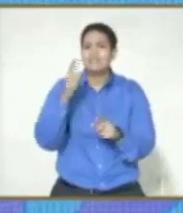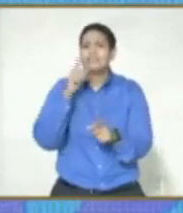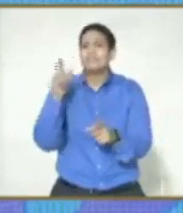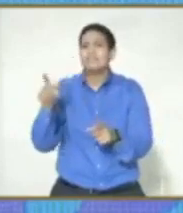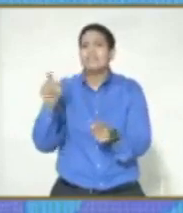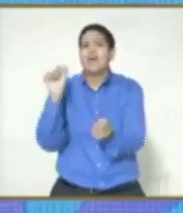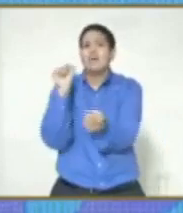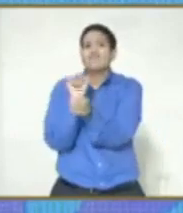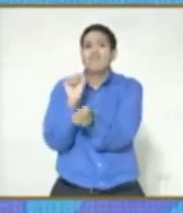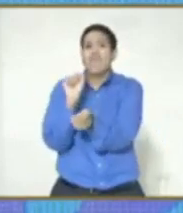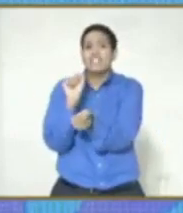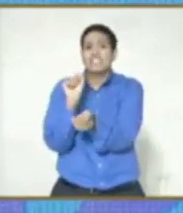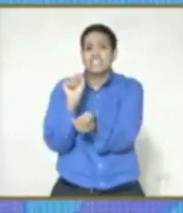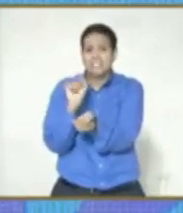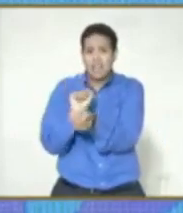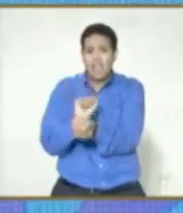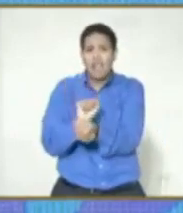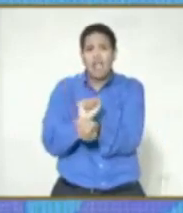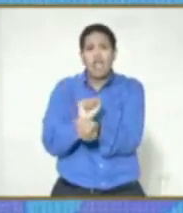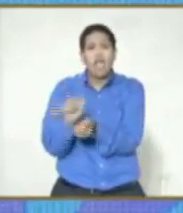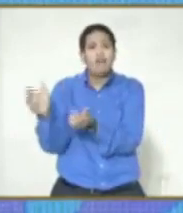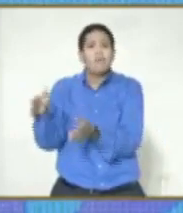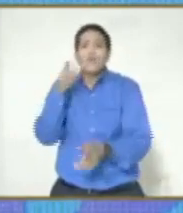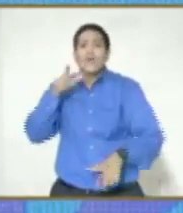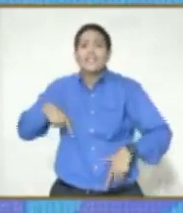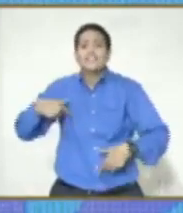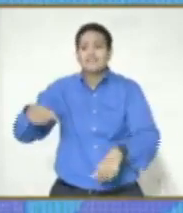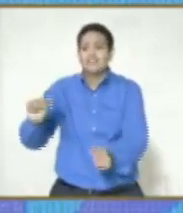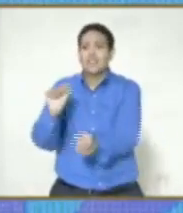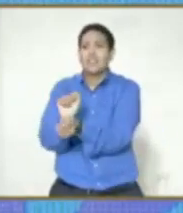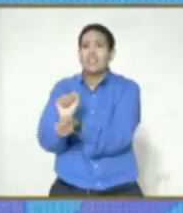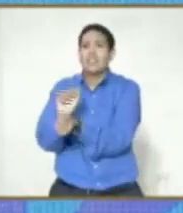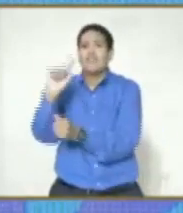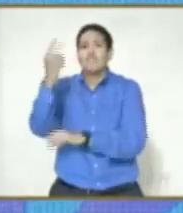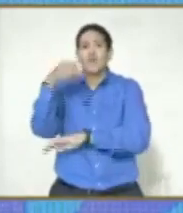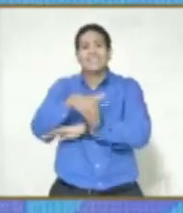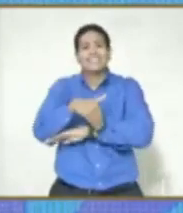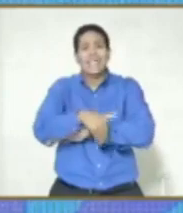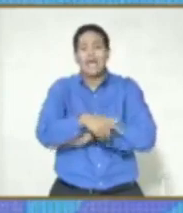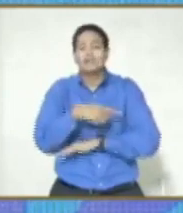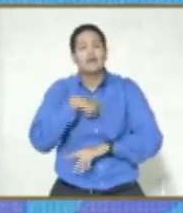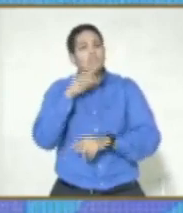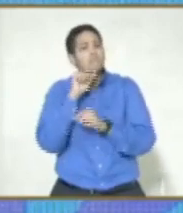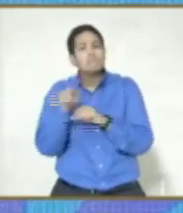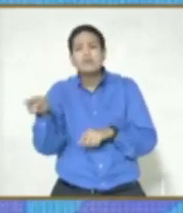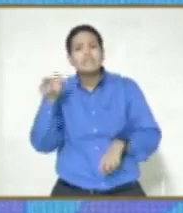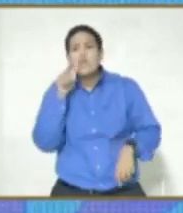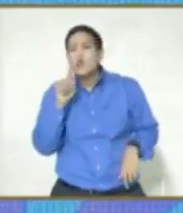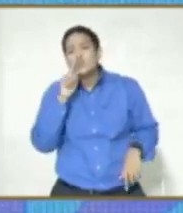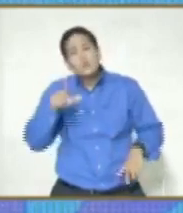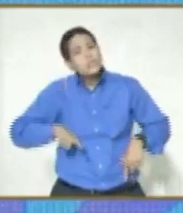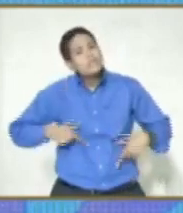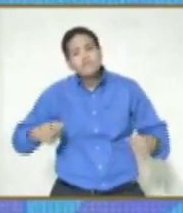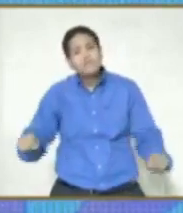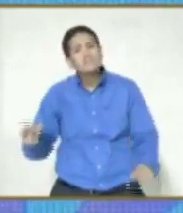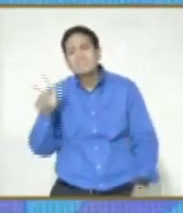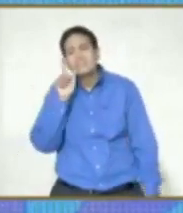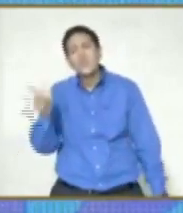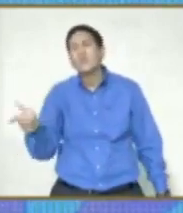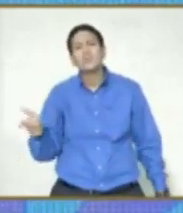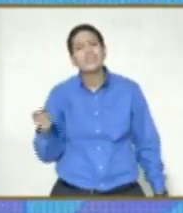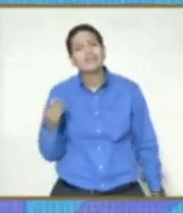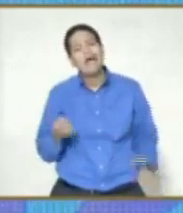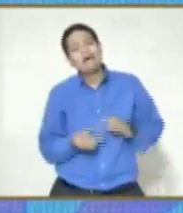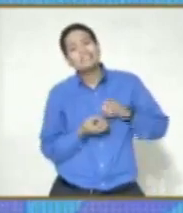during the first night of the curfew. I understand that that was not so, but what we are also seeing